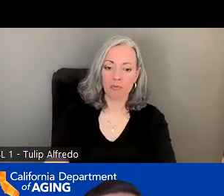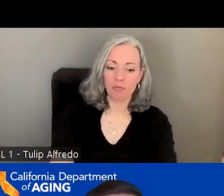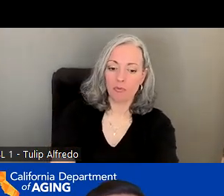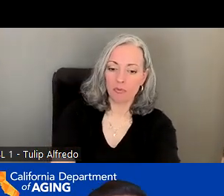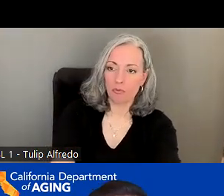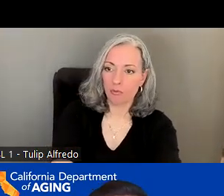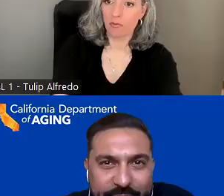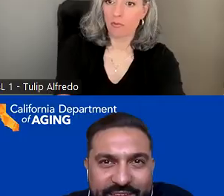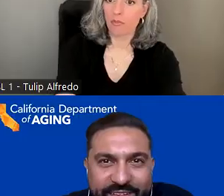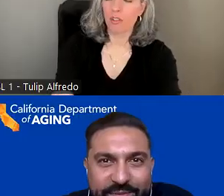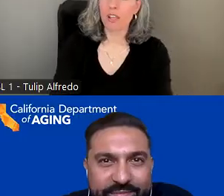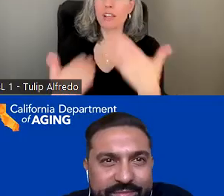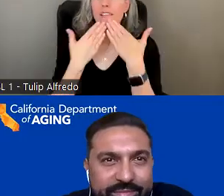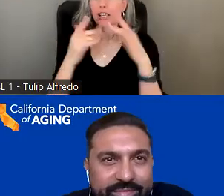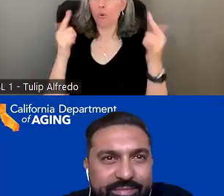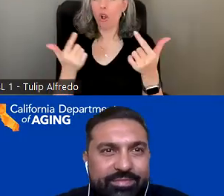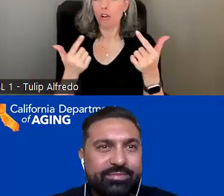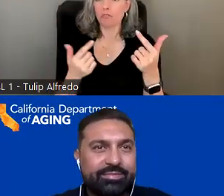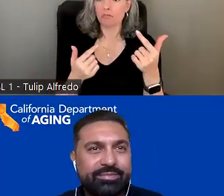Thank you all. I think Marina, I'm gonna hand it back to you.